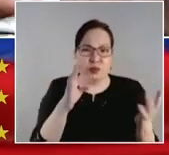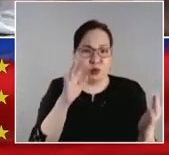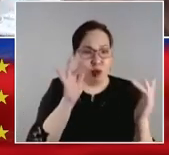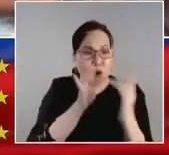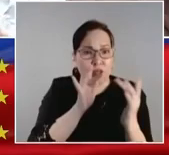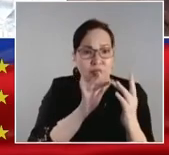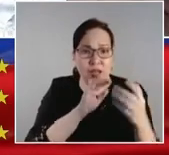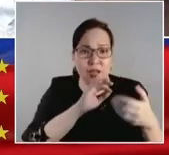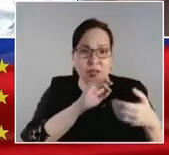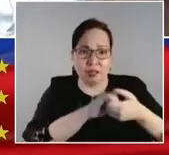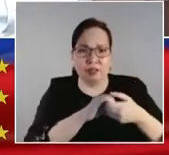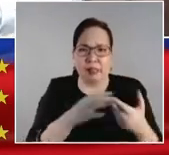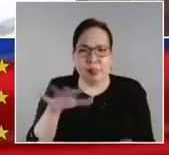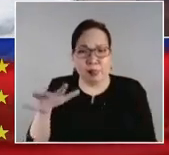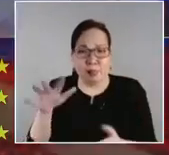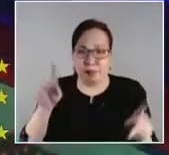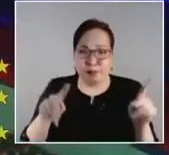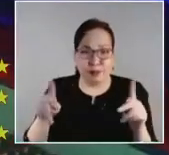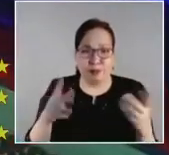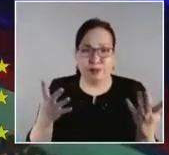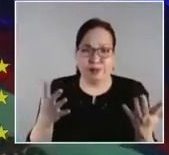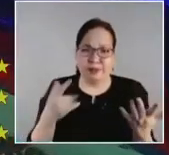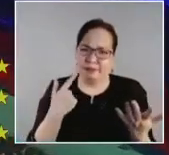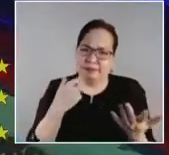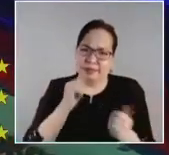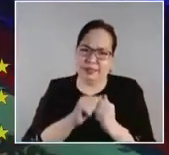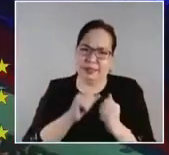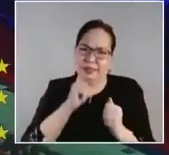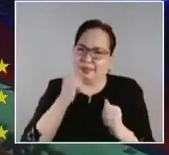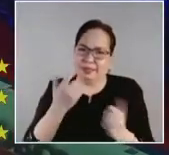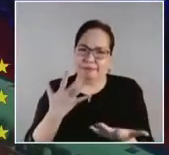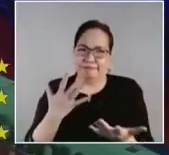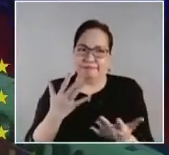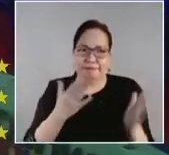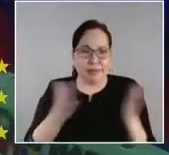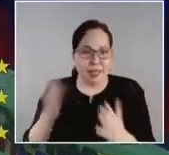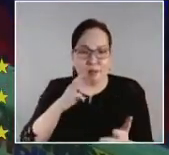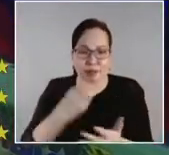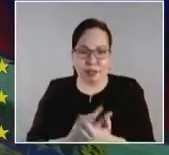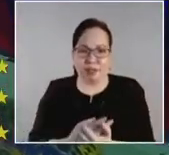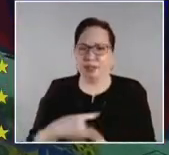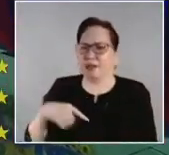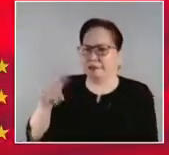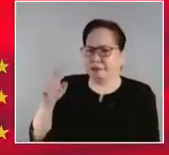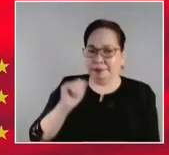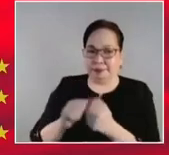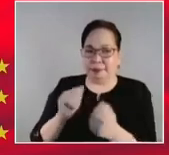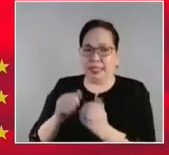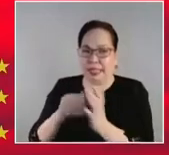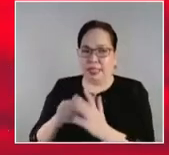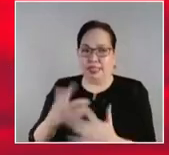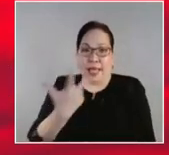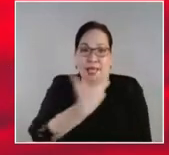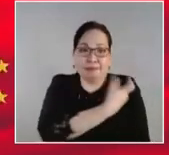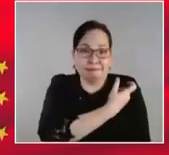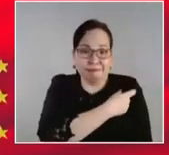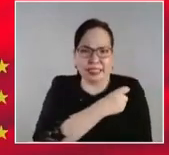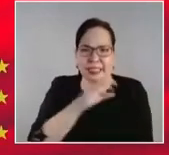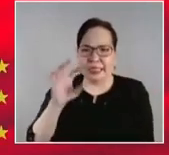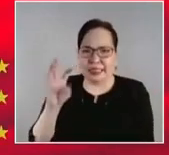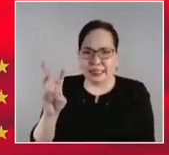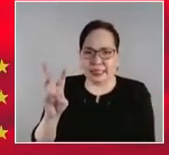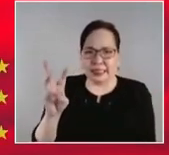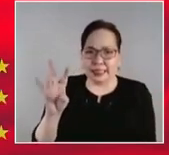less than effective solutions. So let's talk about the pandemic. Mm. Vaccination, sir, 67.9 million so far have been vaccinated.